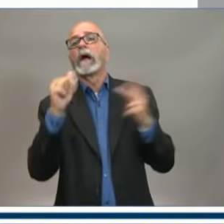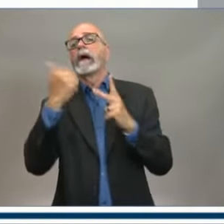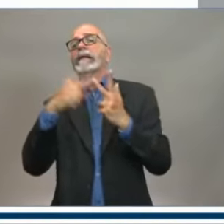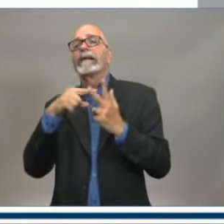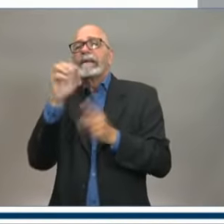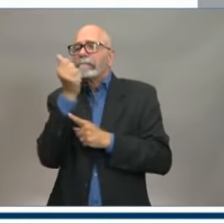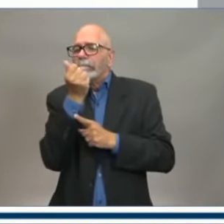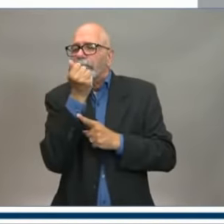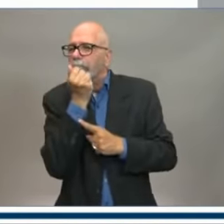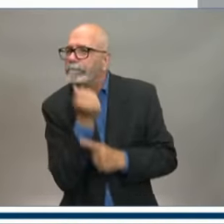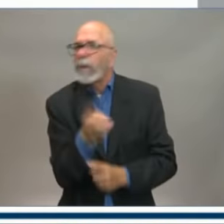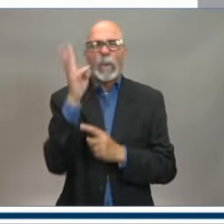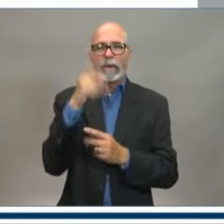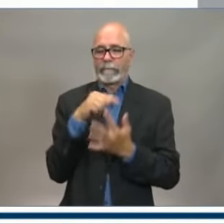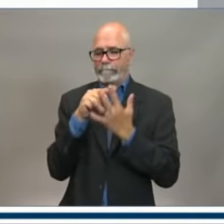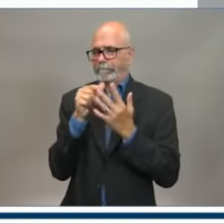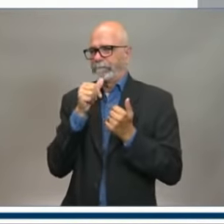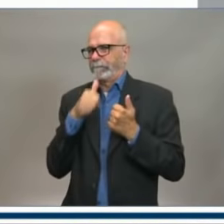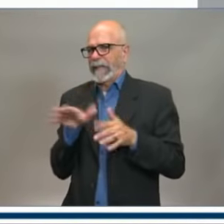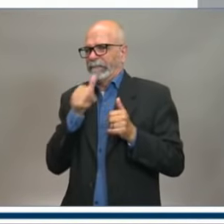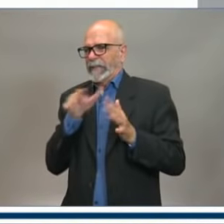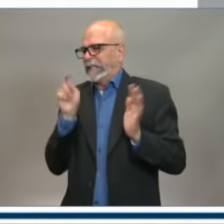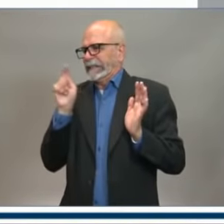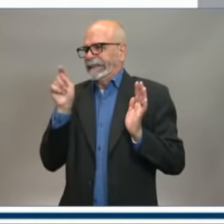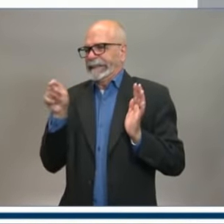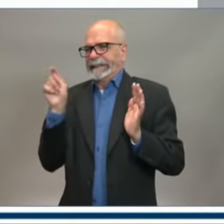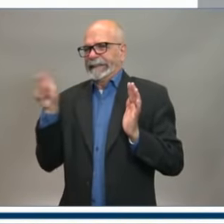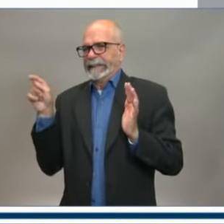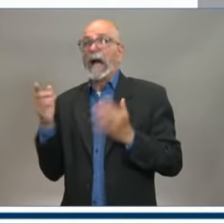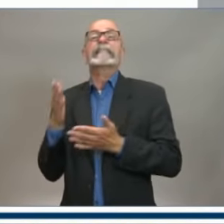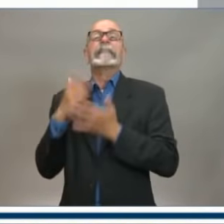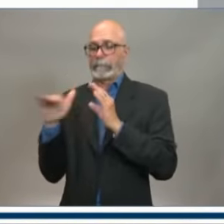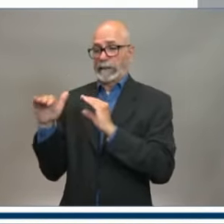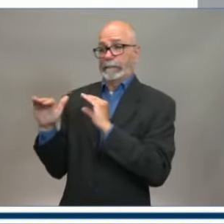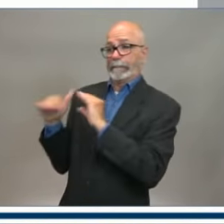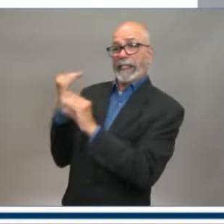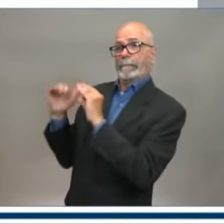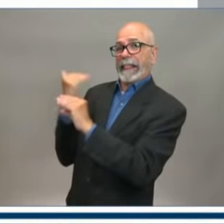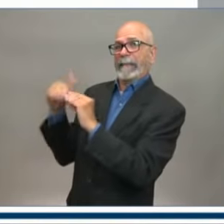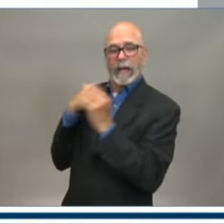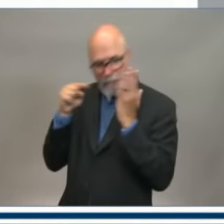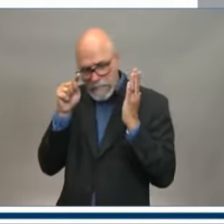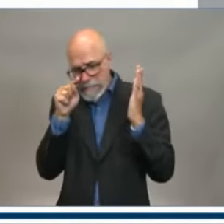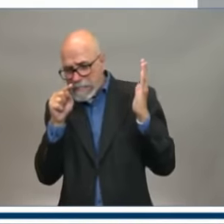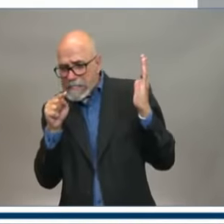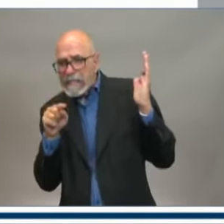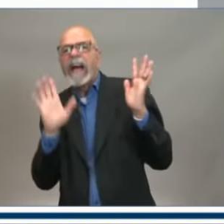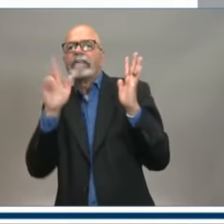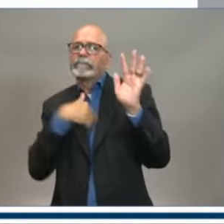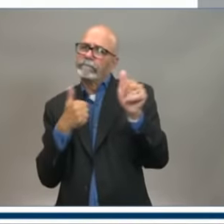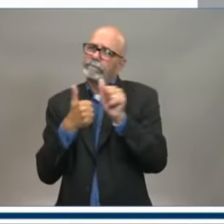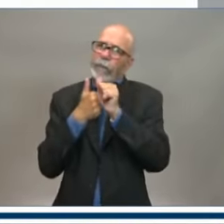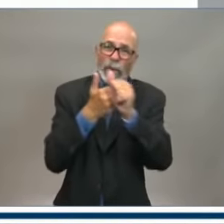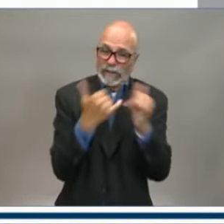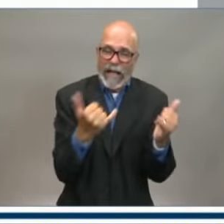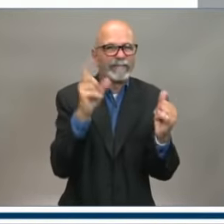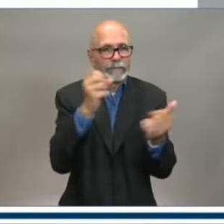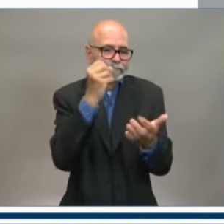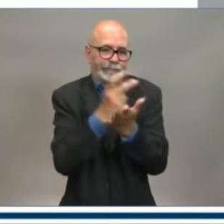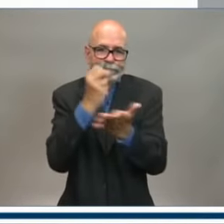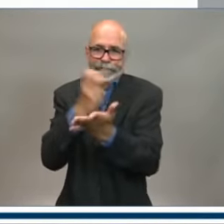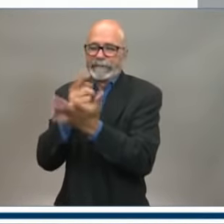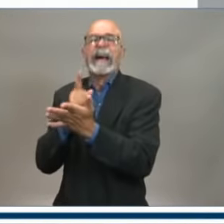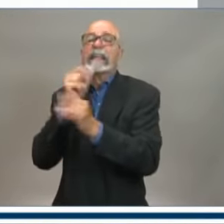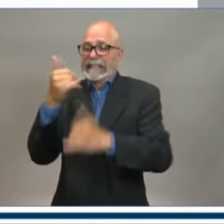and I know I've got a number of emails of plans that I have to approve later today. But we're in a place